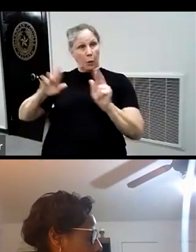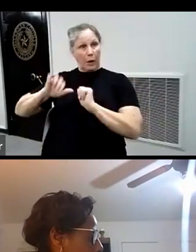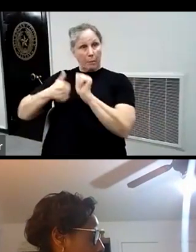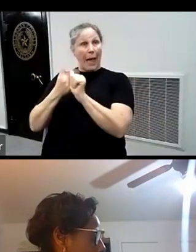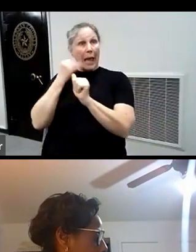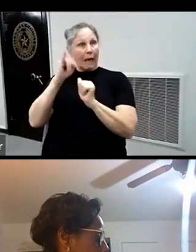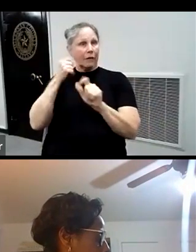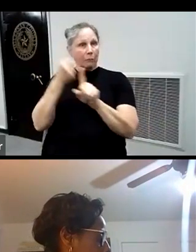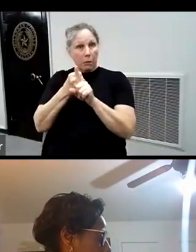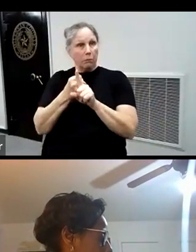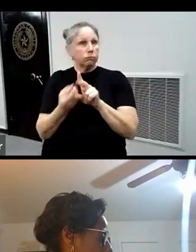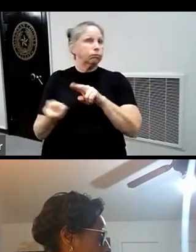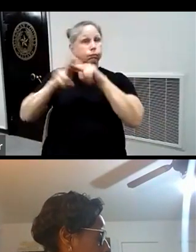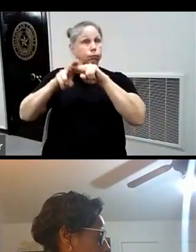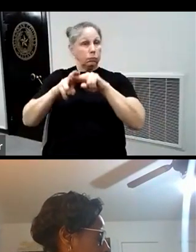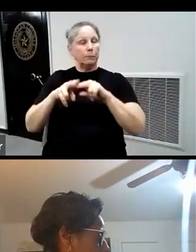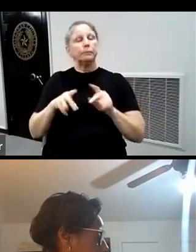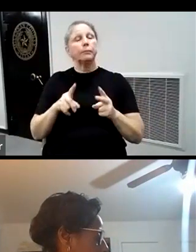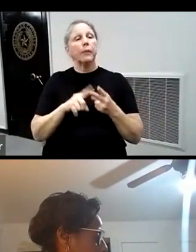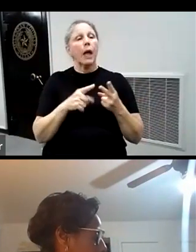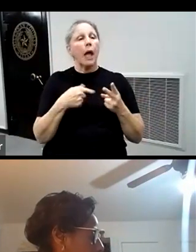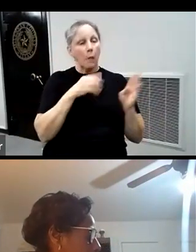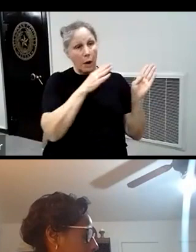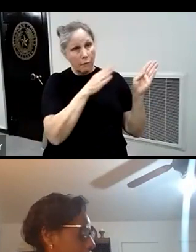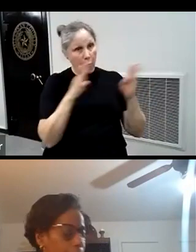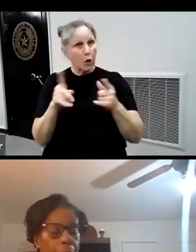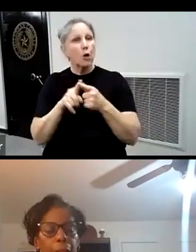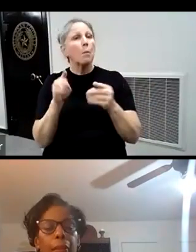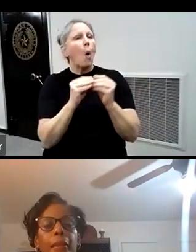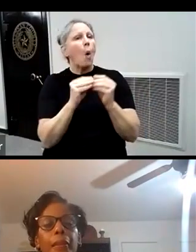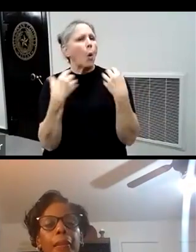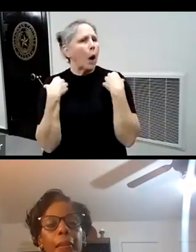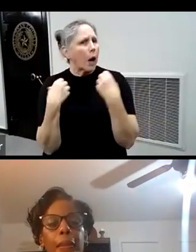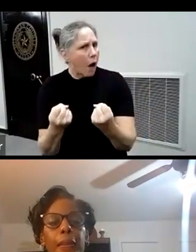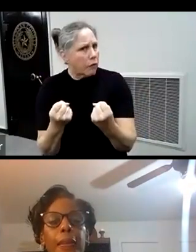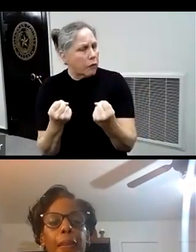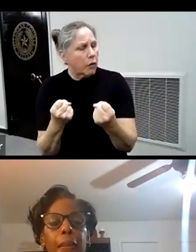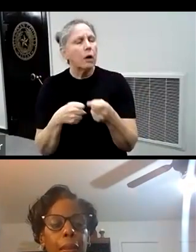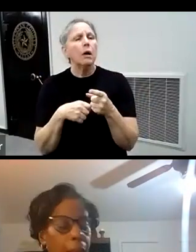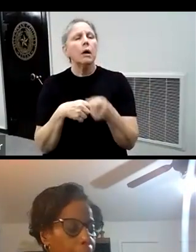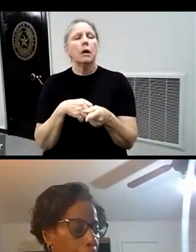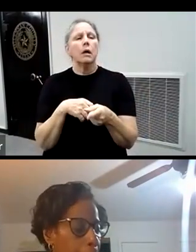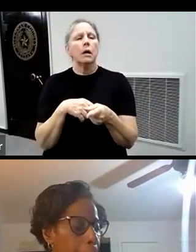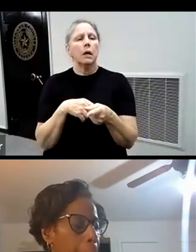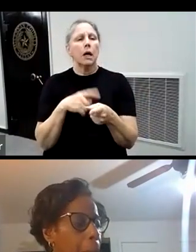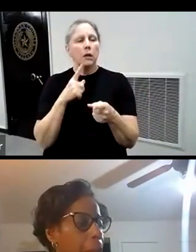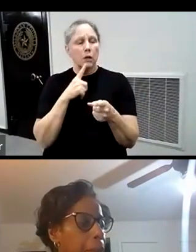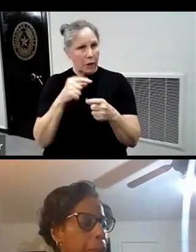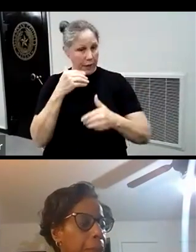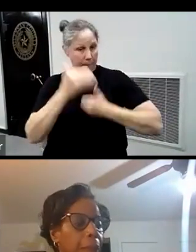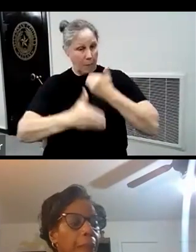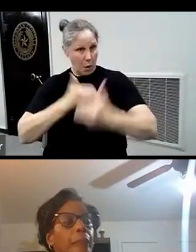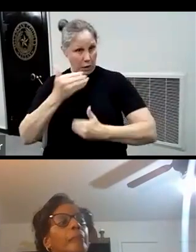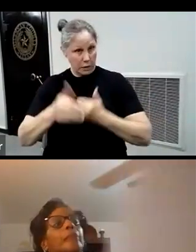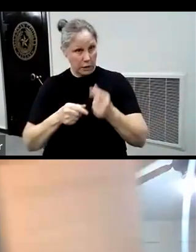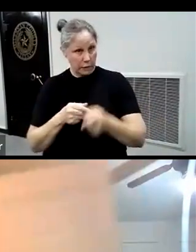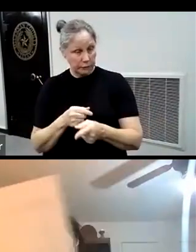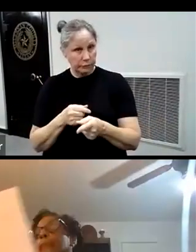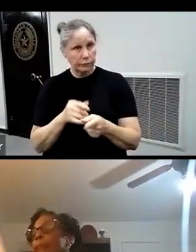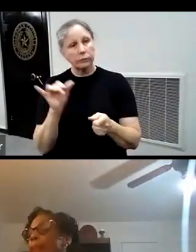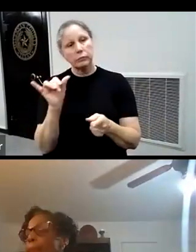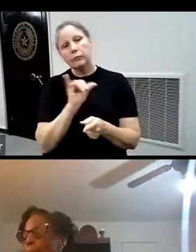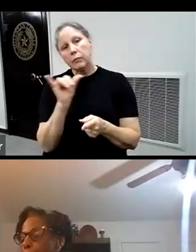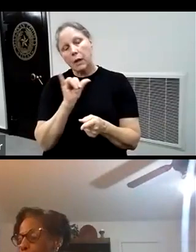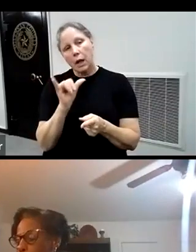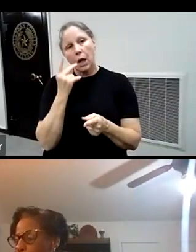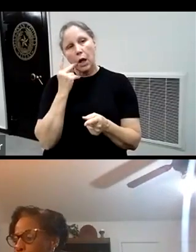resurgence. And we are shifting towards recovery, looking at starting the process, as well as looking at